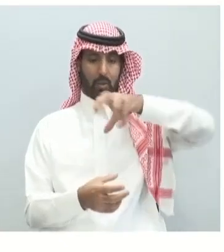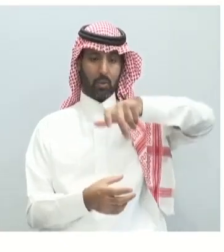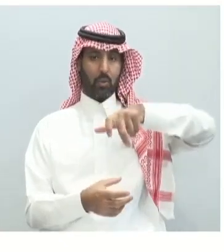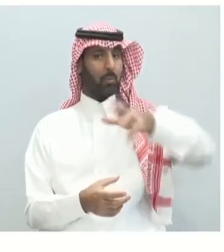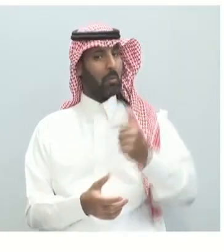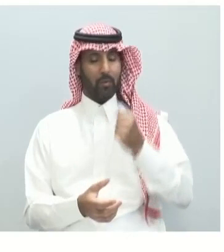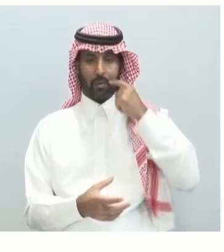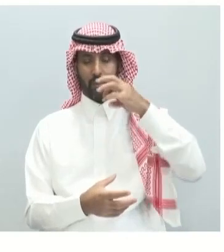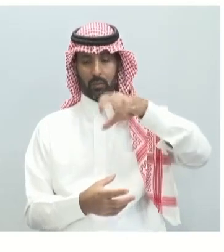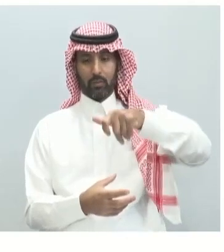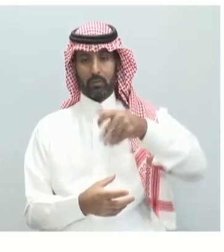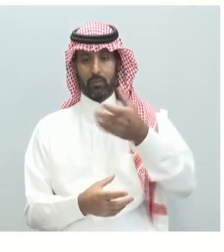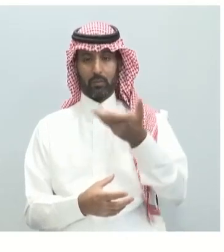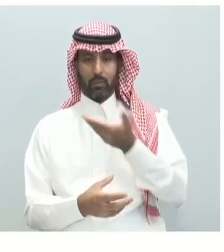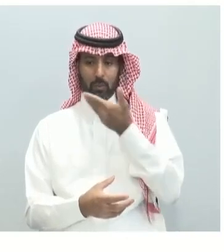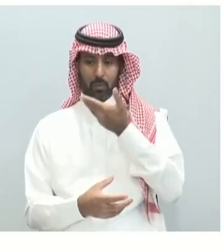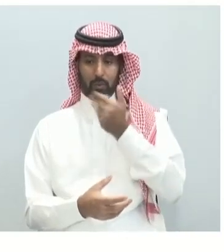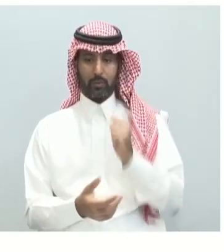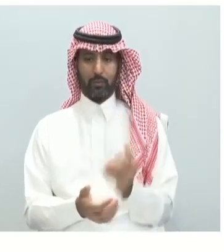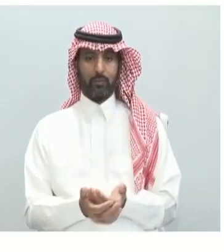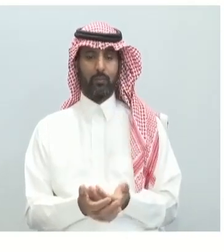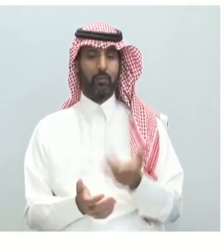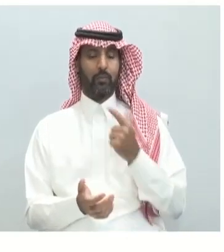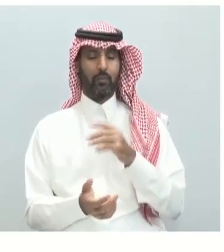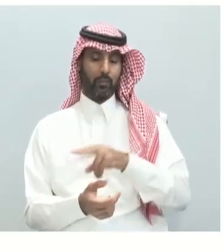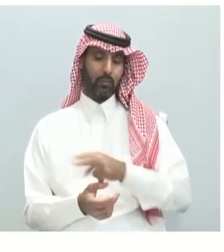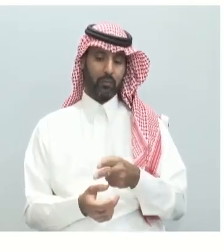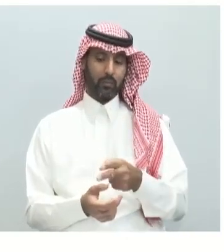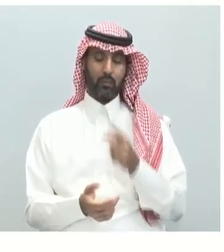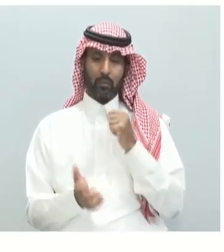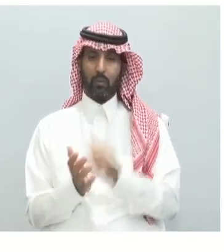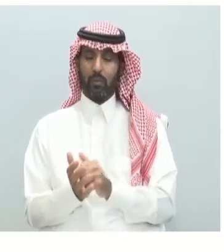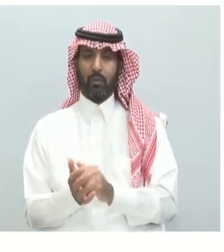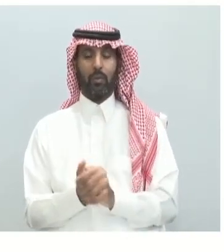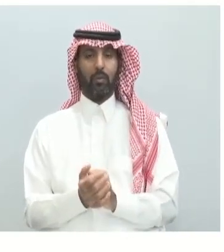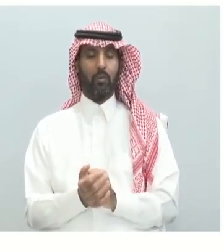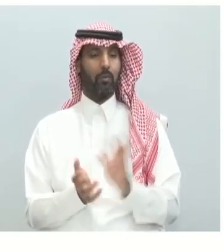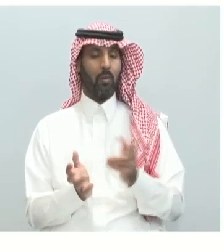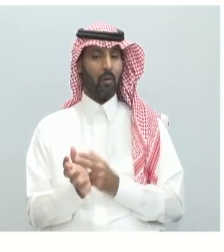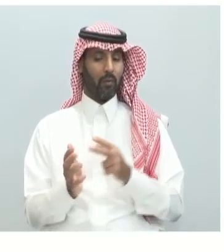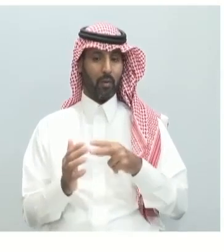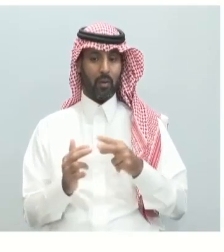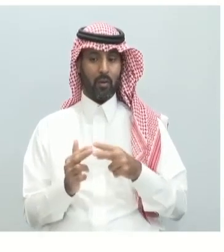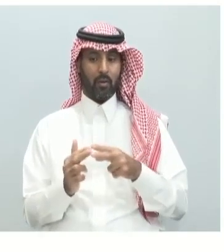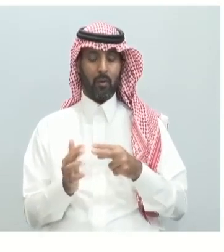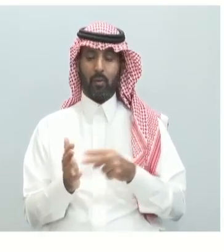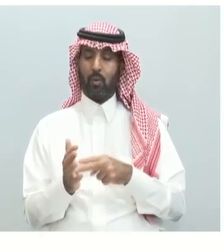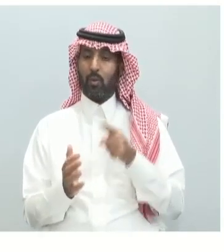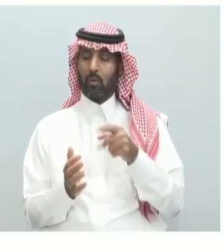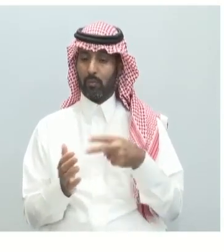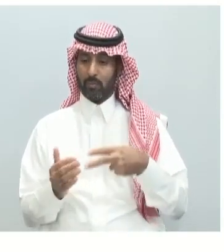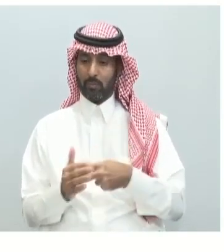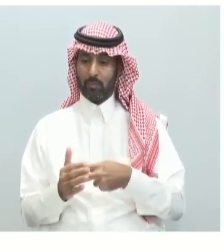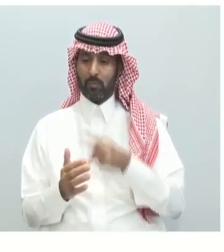having water is the hardest. What is the alternative in your home? Not having electricity supply? Maybe a